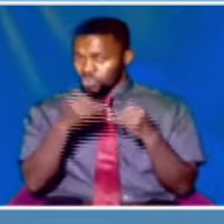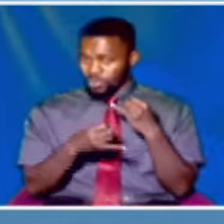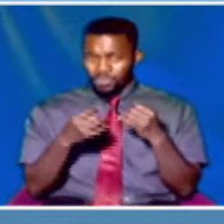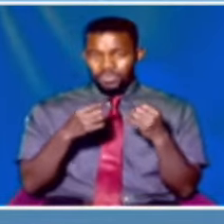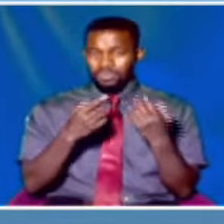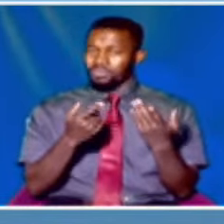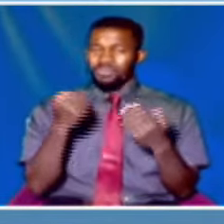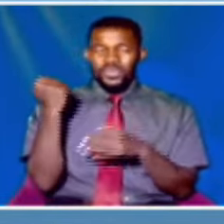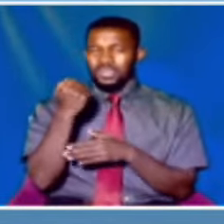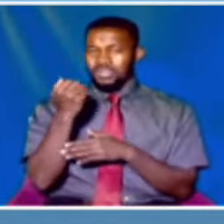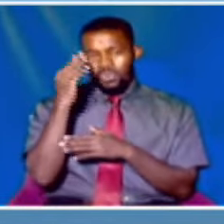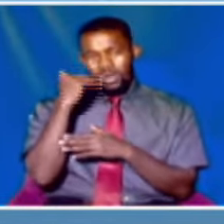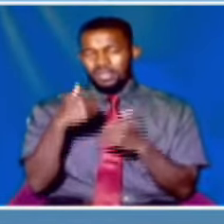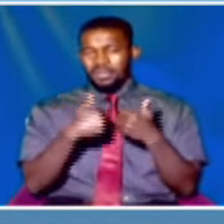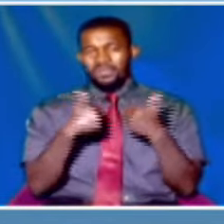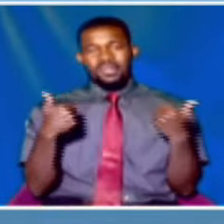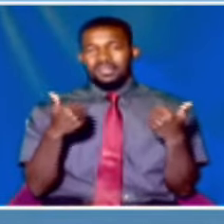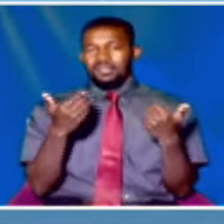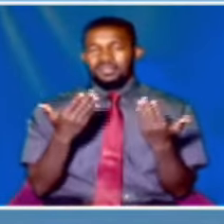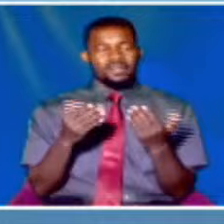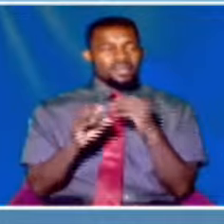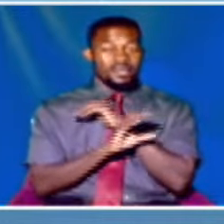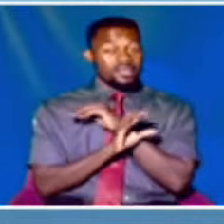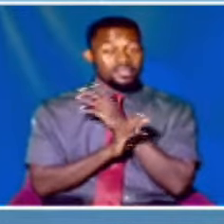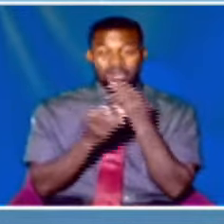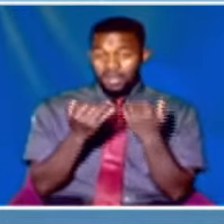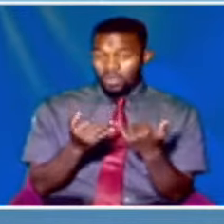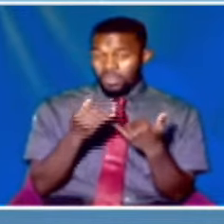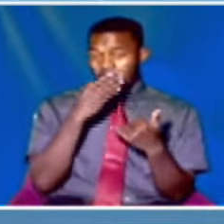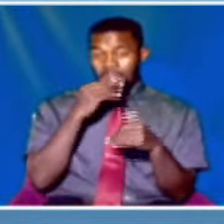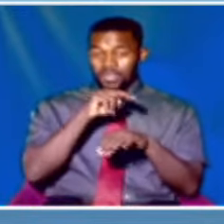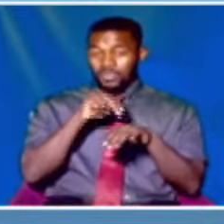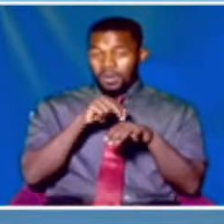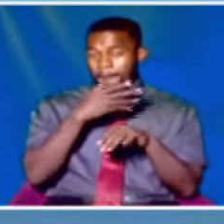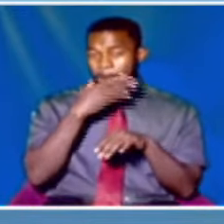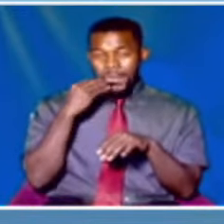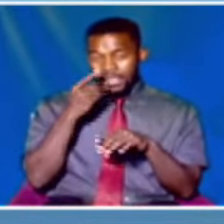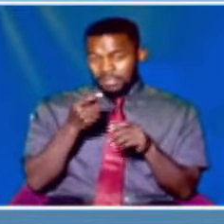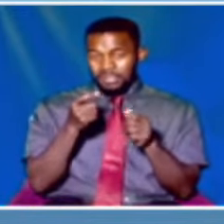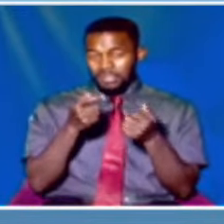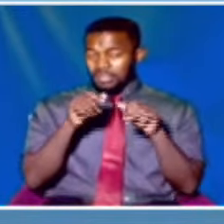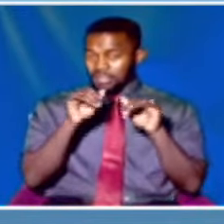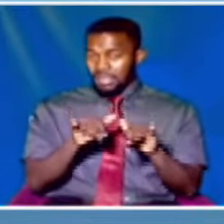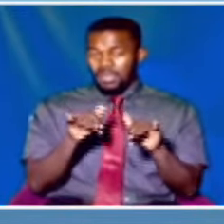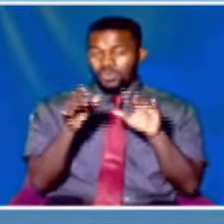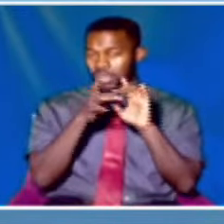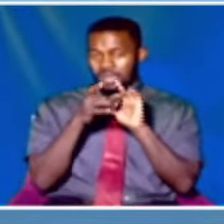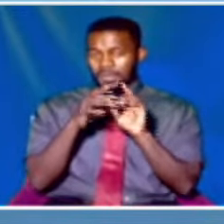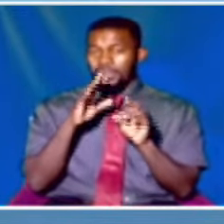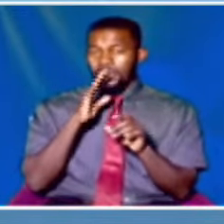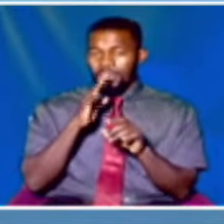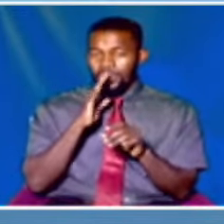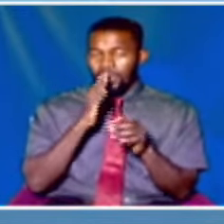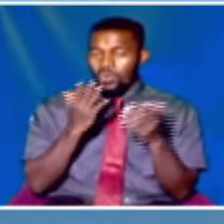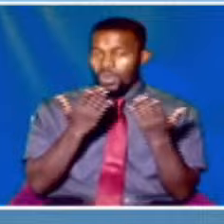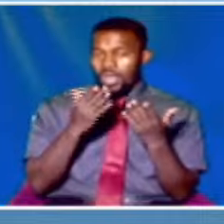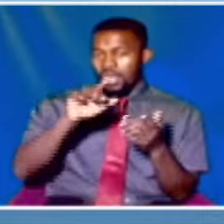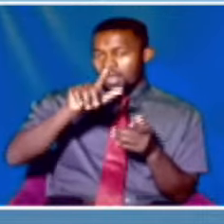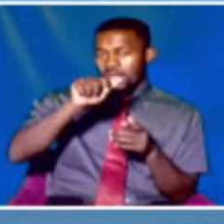hurting the country at a time when the nation should be united. The Kenya Kwanza allied leaders spoke in Laikipia in apparent reference to the